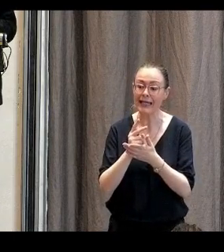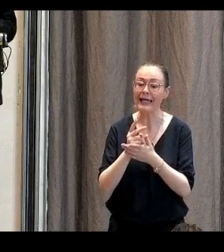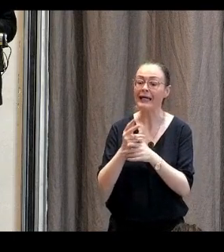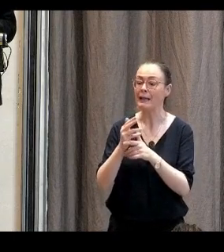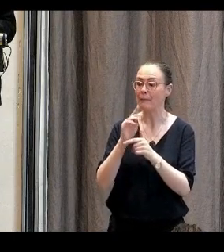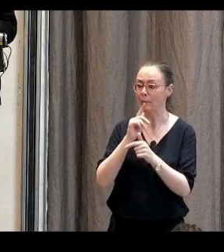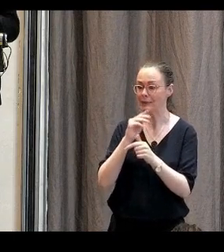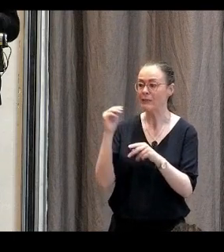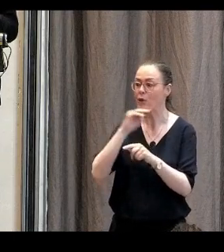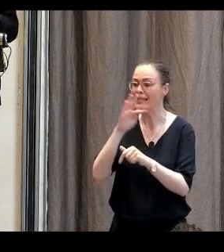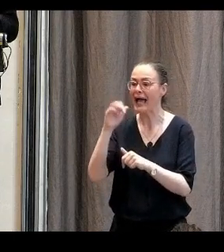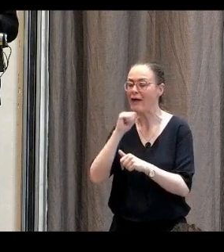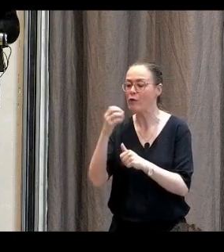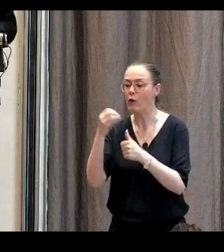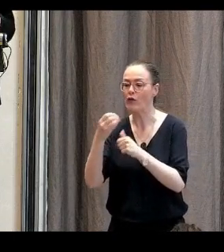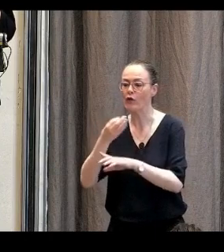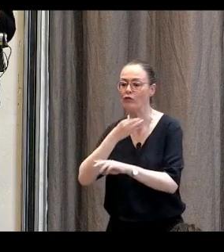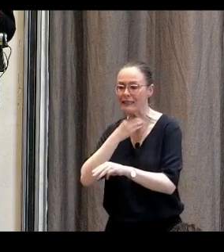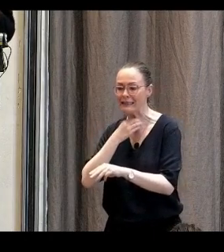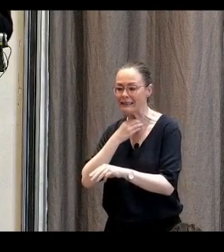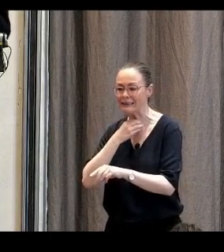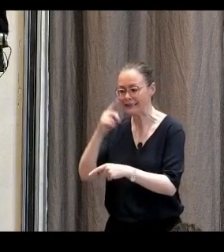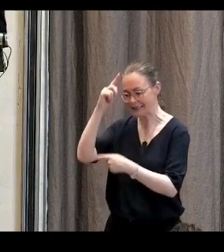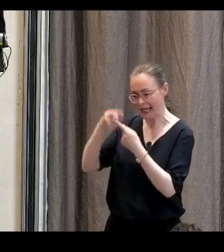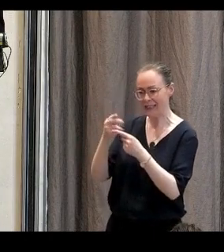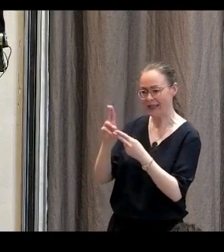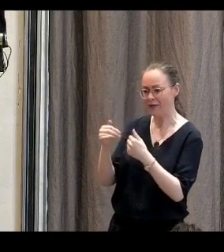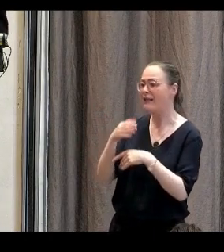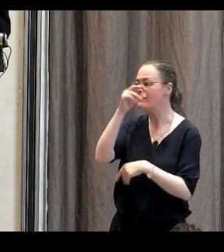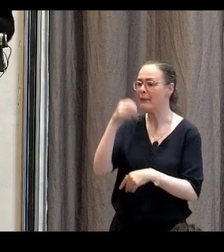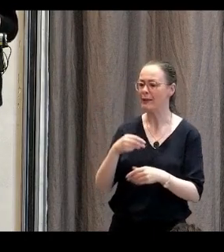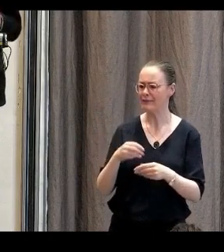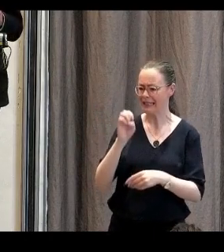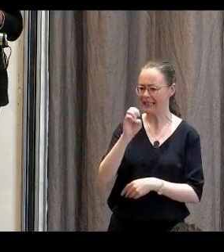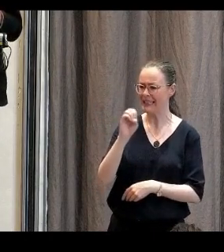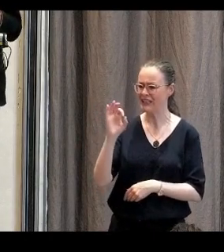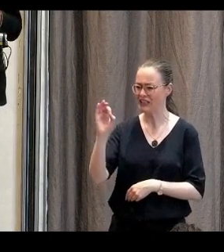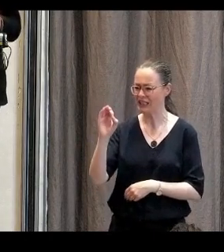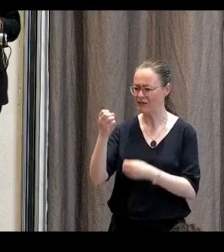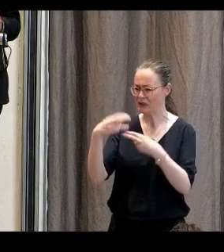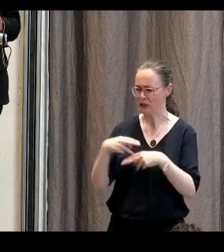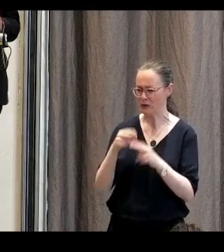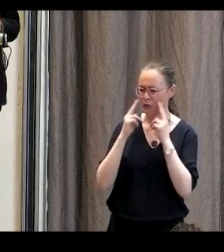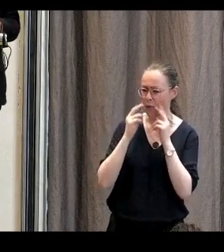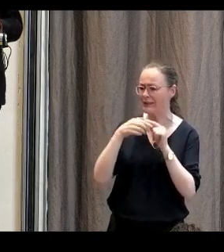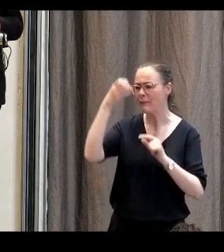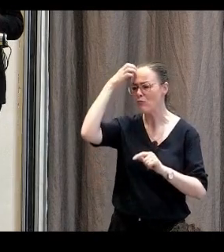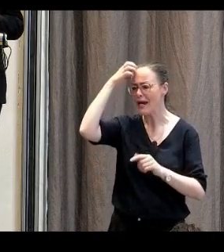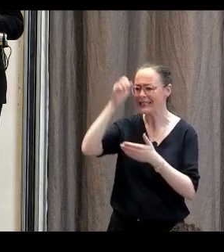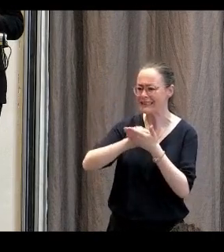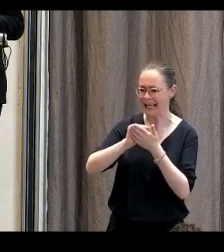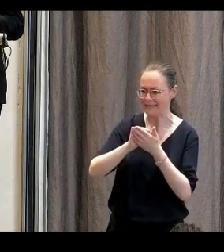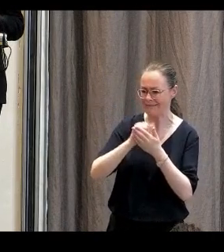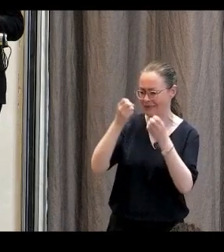factors that tell us that you should wait for 12 months. So if people have got an abnormal EEG and they've got an abnormal brain scan, they